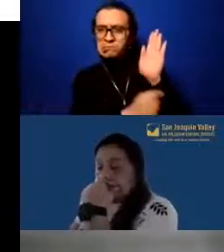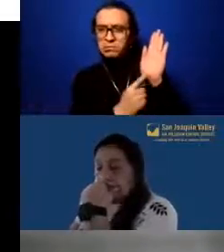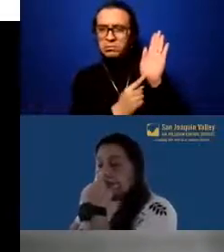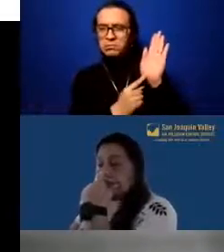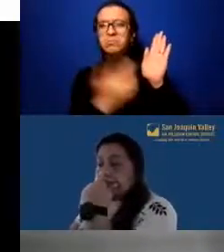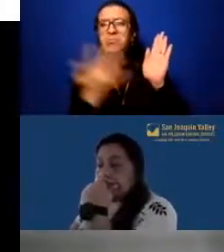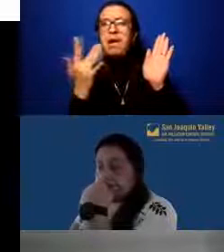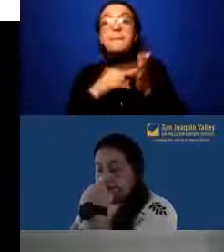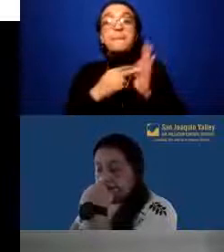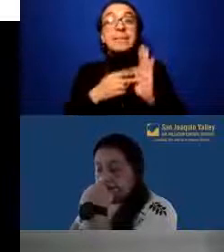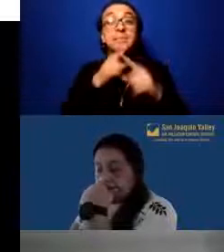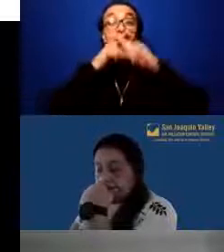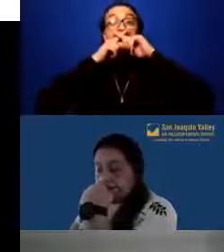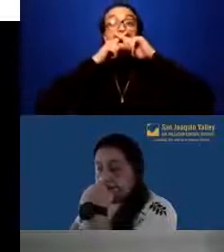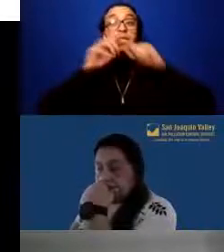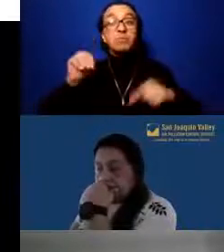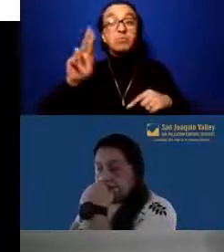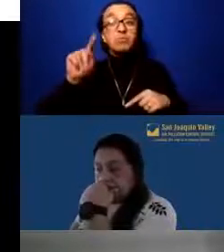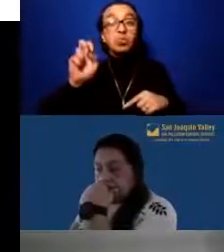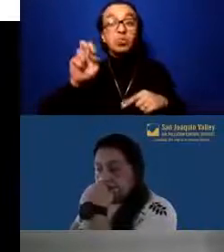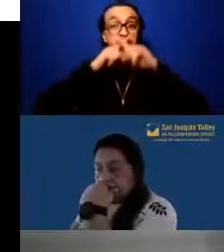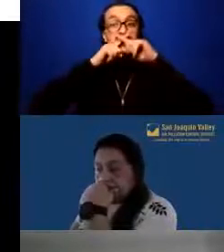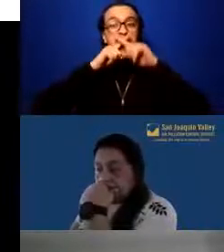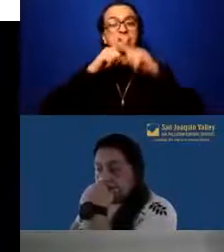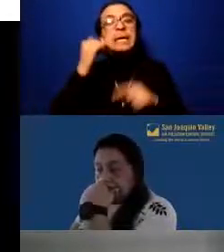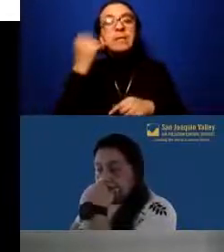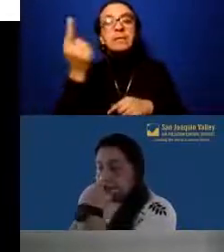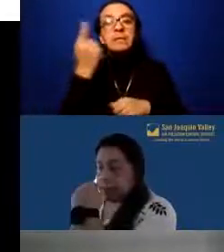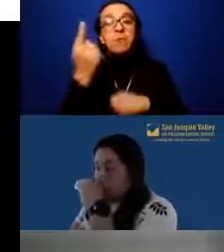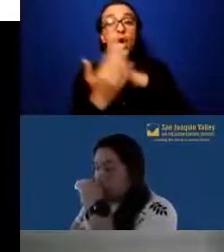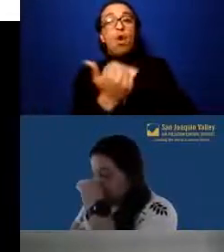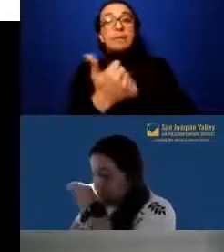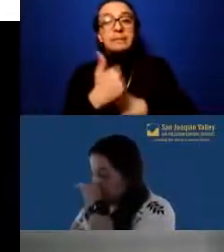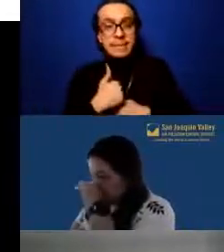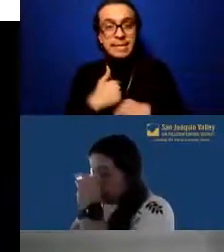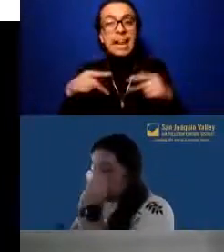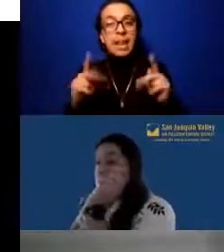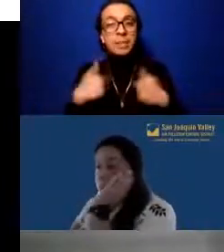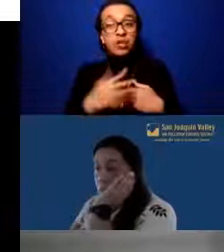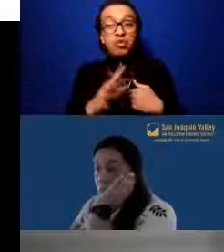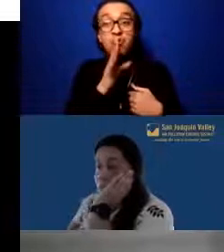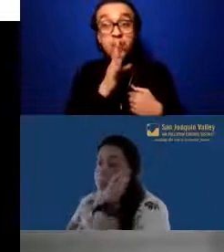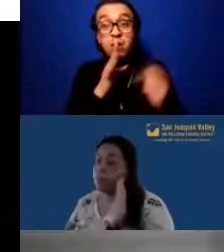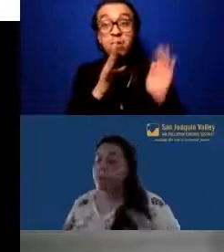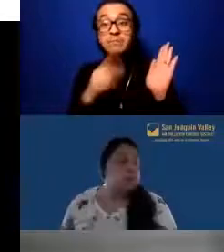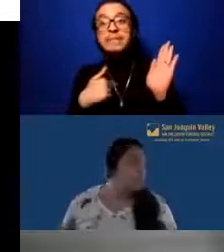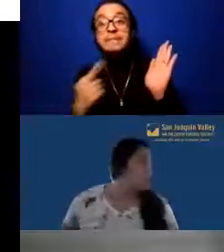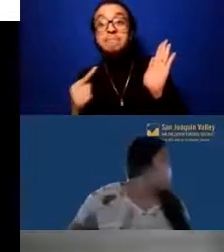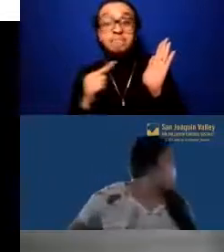in case I am called on and that I am able to speak, then I'm going to select that